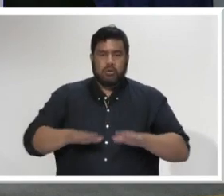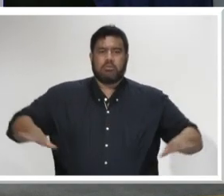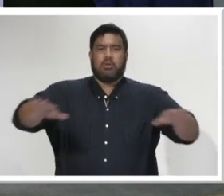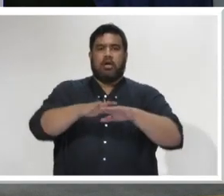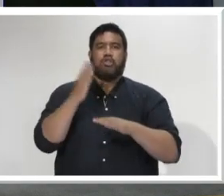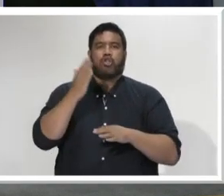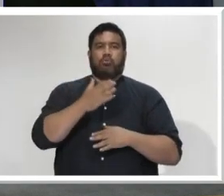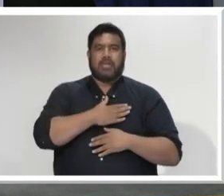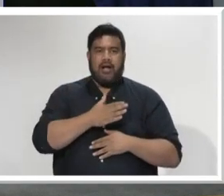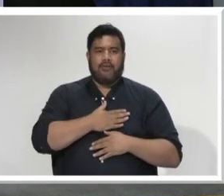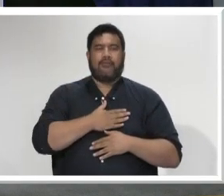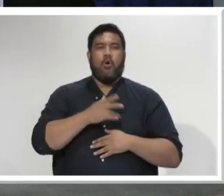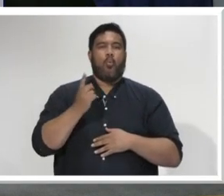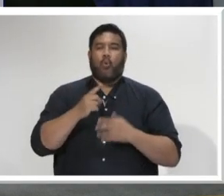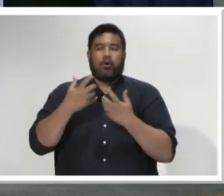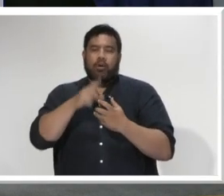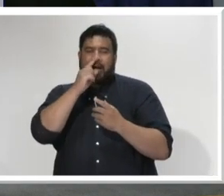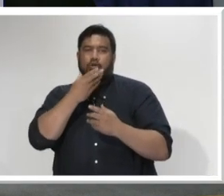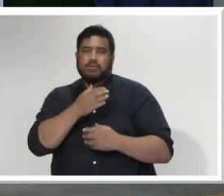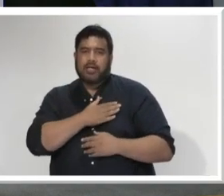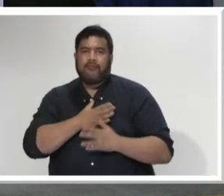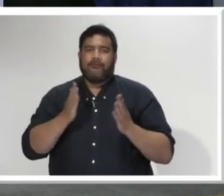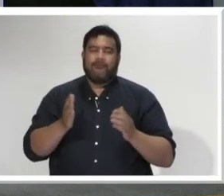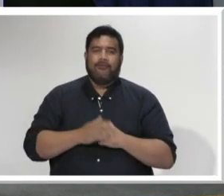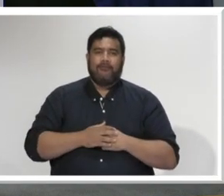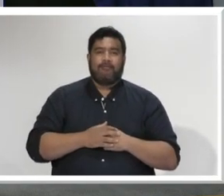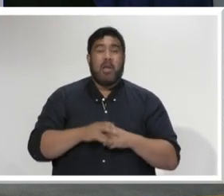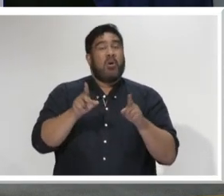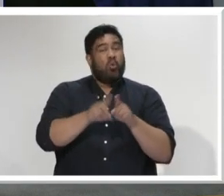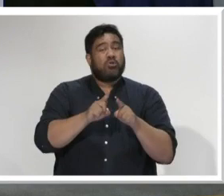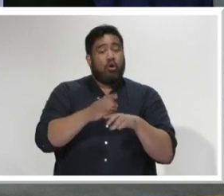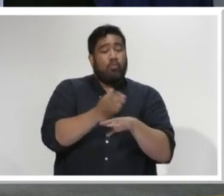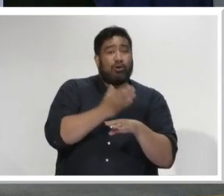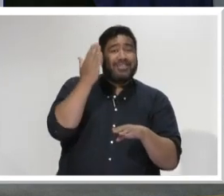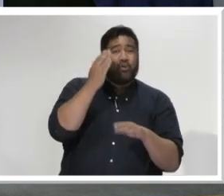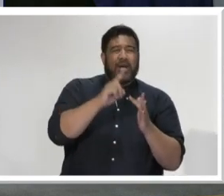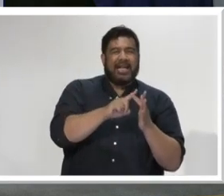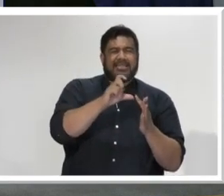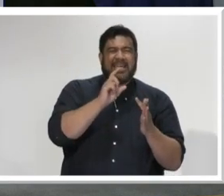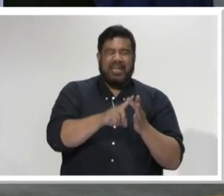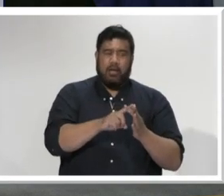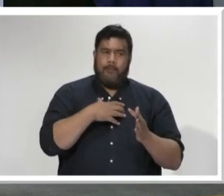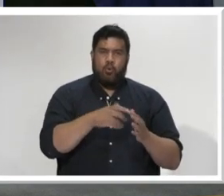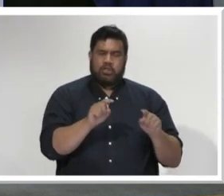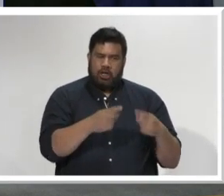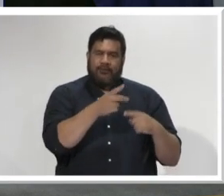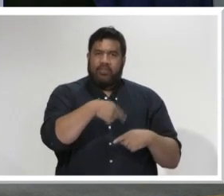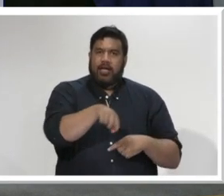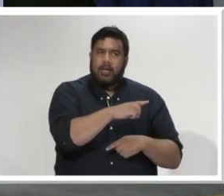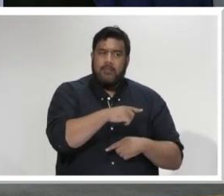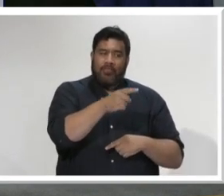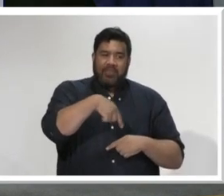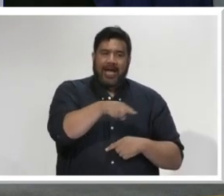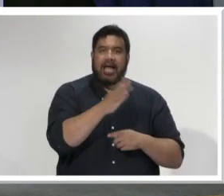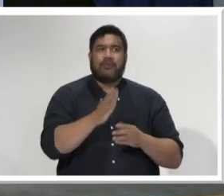what equipment. And again, it will also be challenging for ECEs. What we're hoping is that with this time to plan, they'll be able to reach out to their